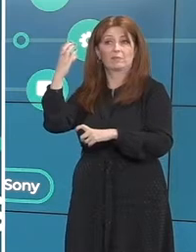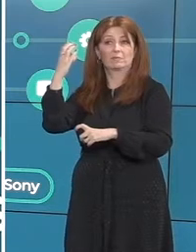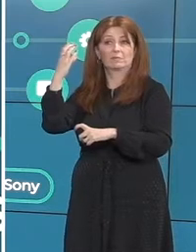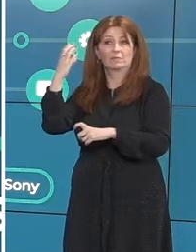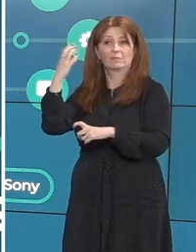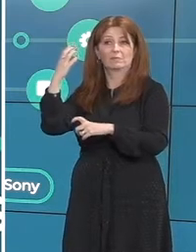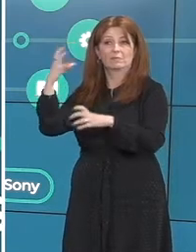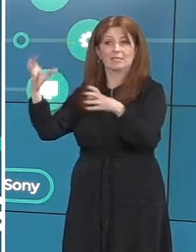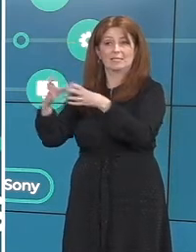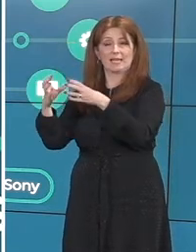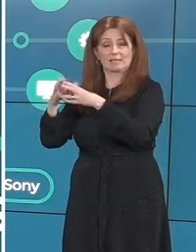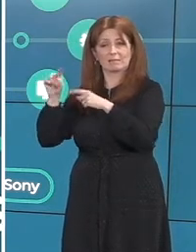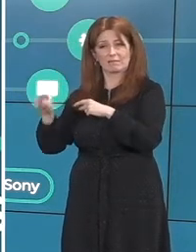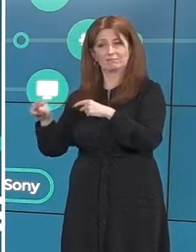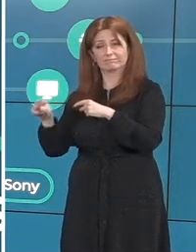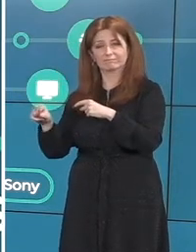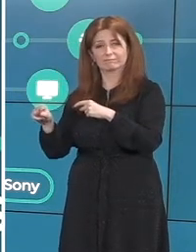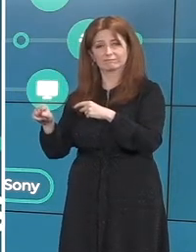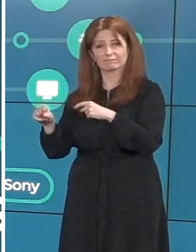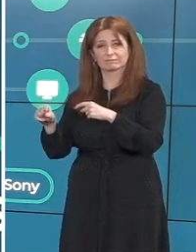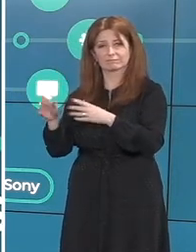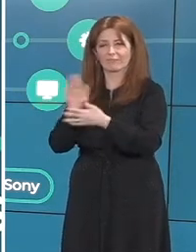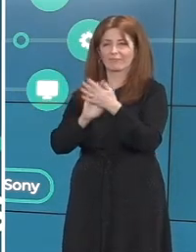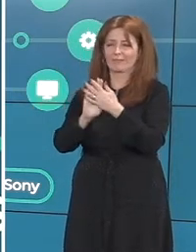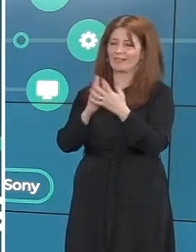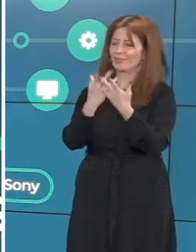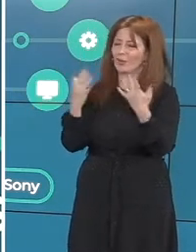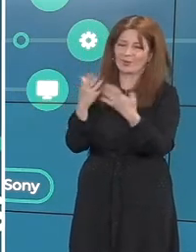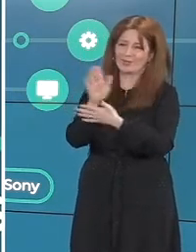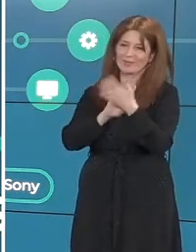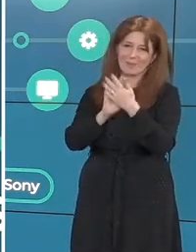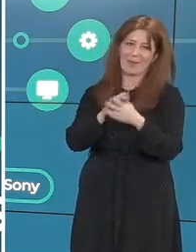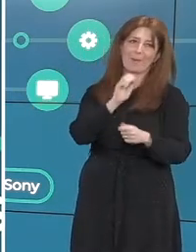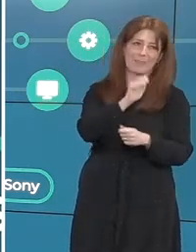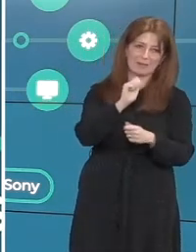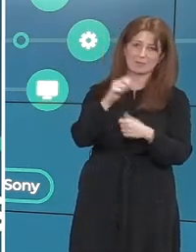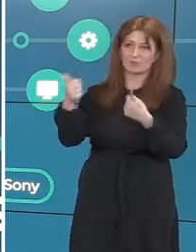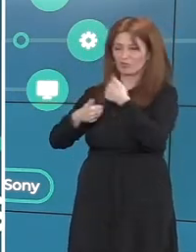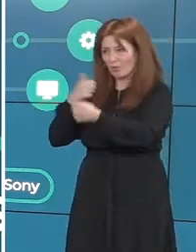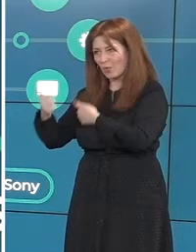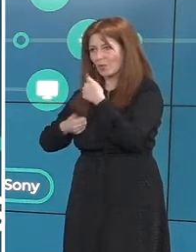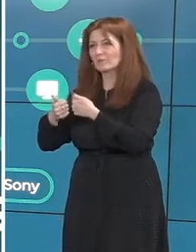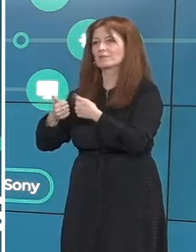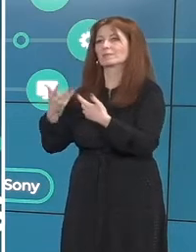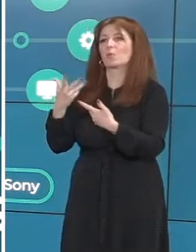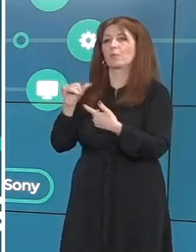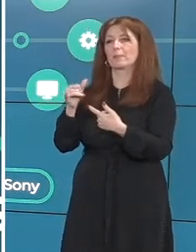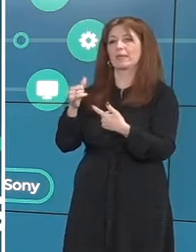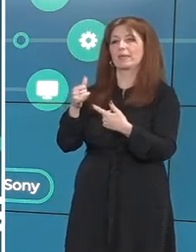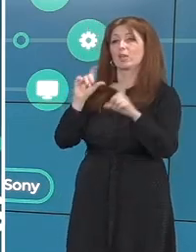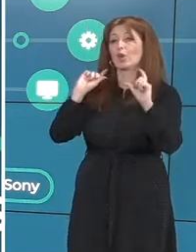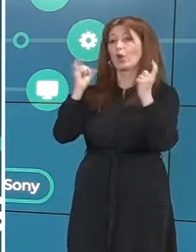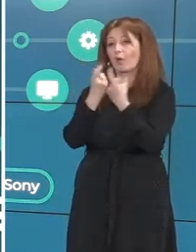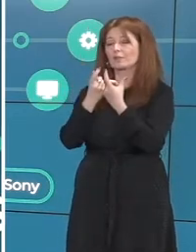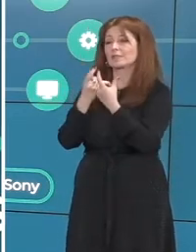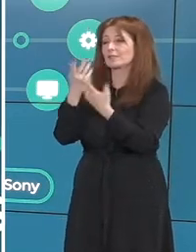sector, I think there's a lot of time about, you know, carrots and sticks and regulations coming that mean public sector councils or colleges need to make